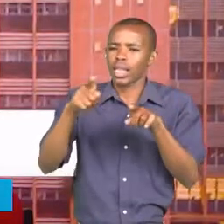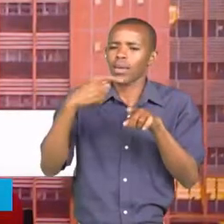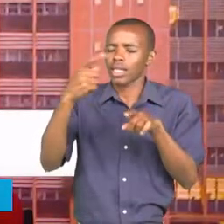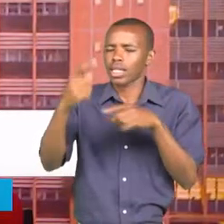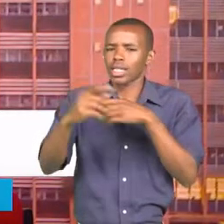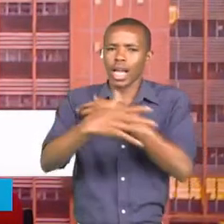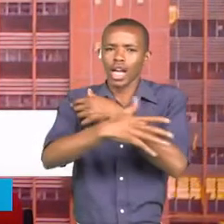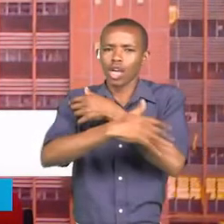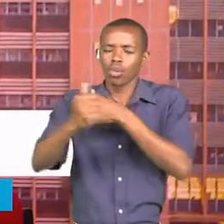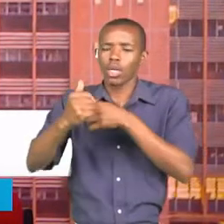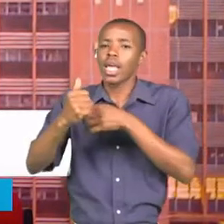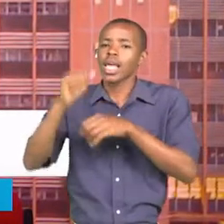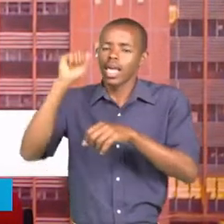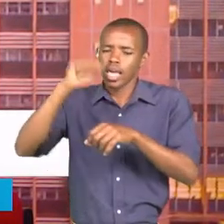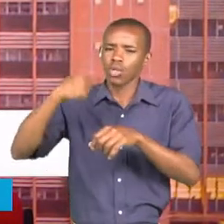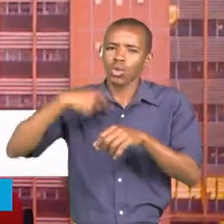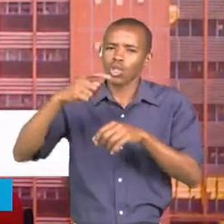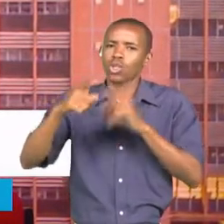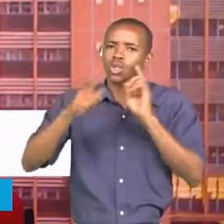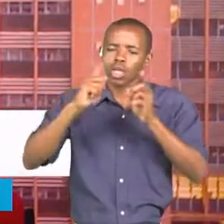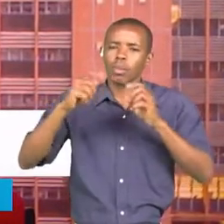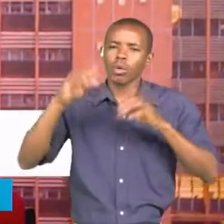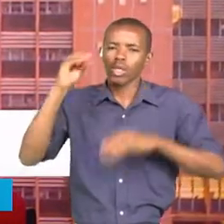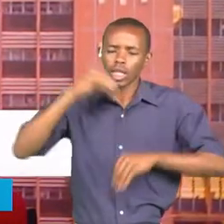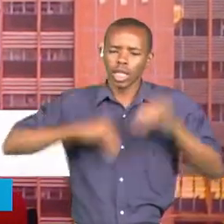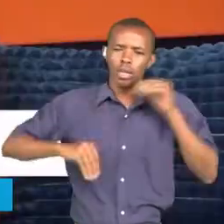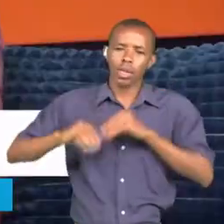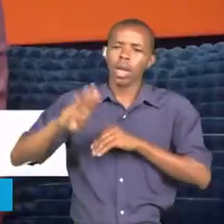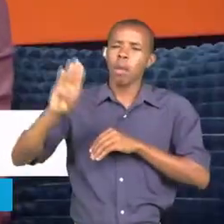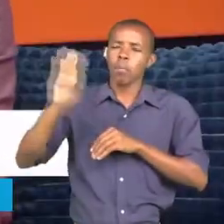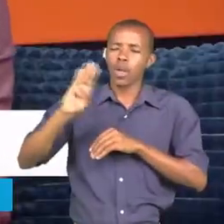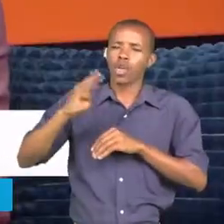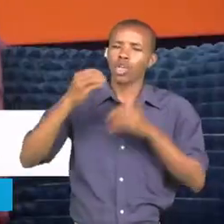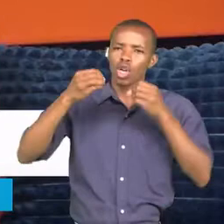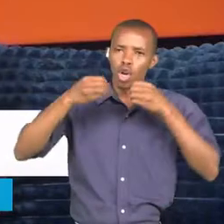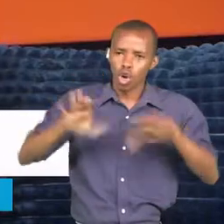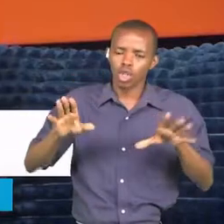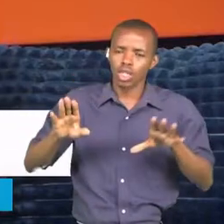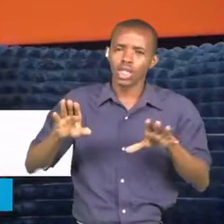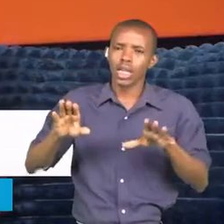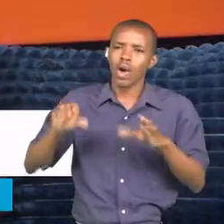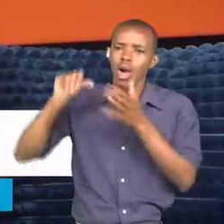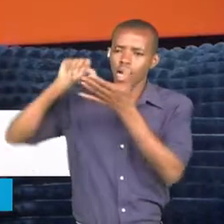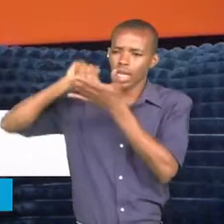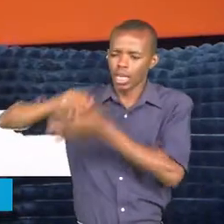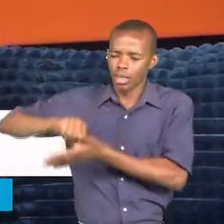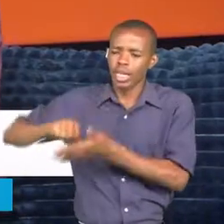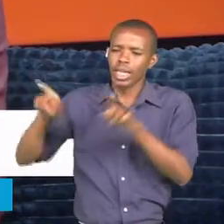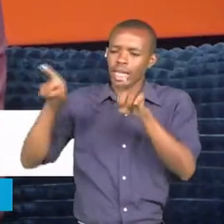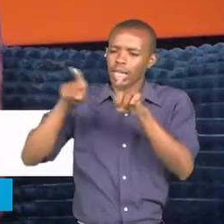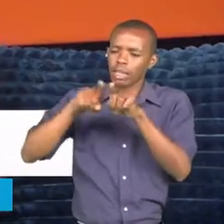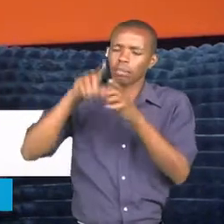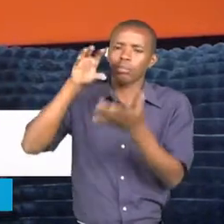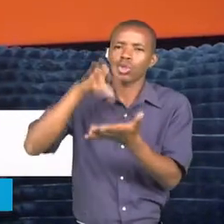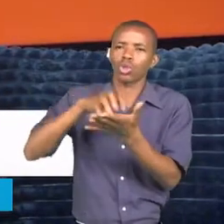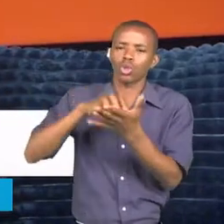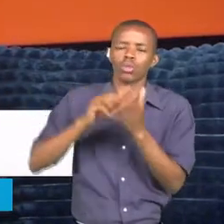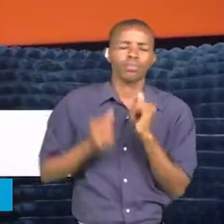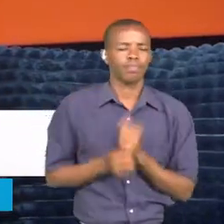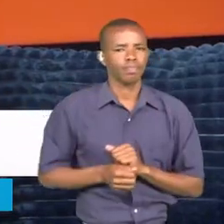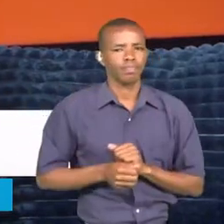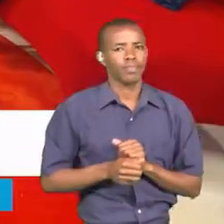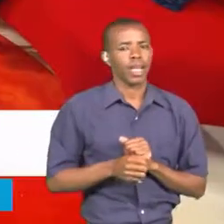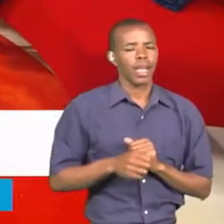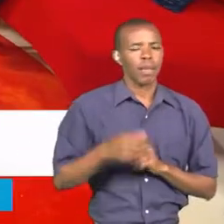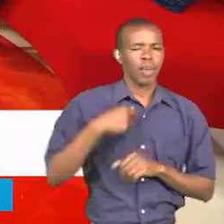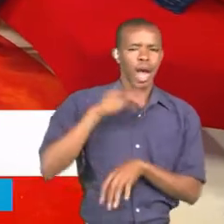Yes, you talk about corruptions, billions of shillings being lost left, right, center, now criminalizing them in this situation. Bichashi. Let